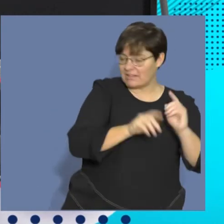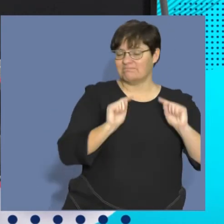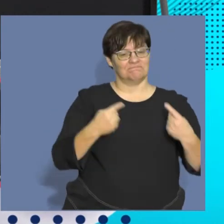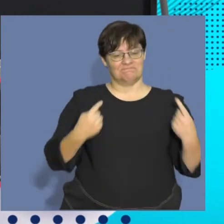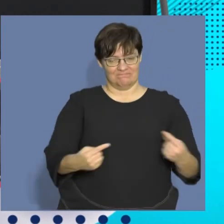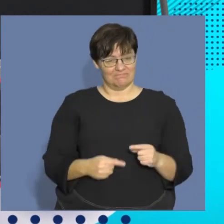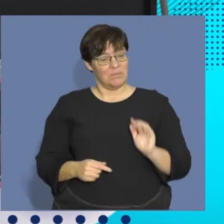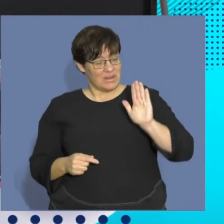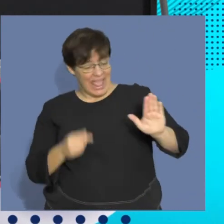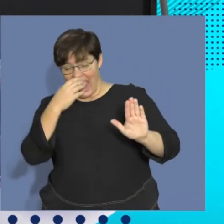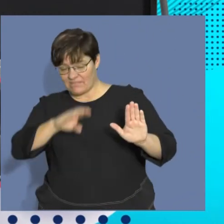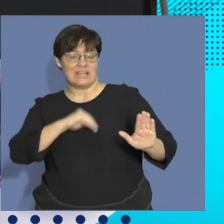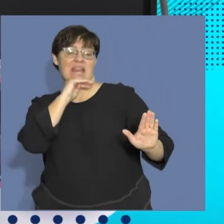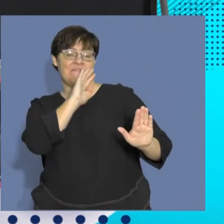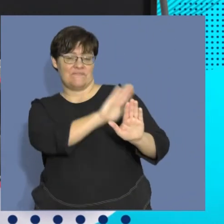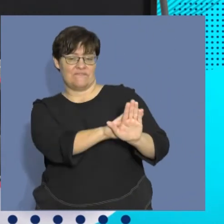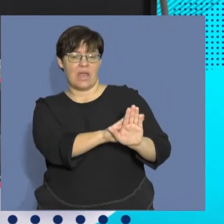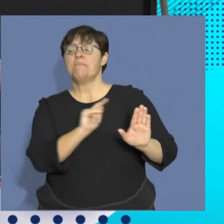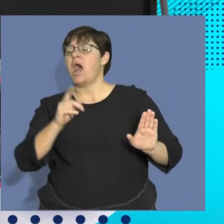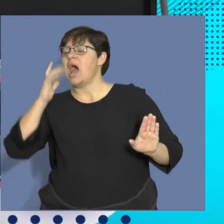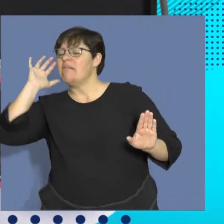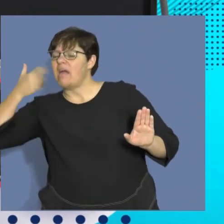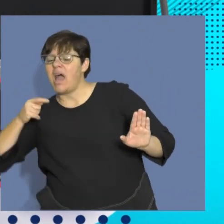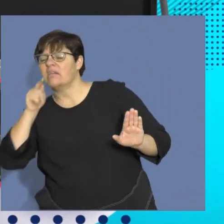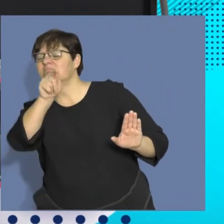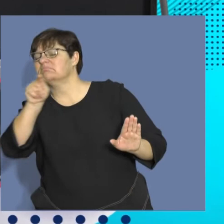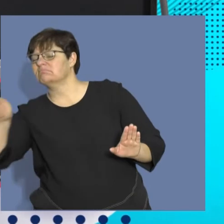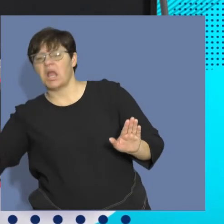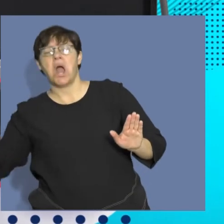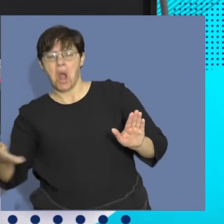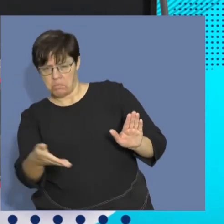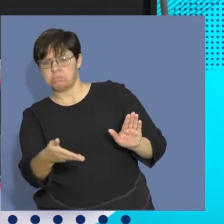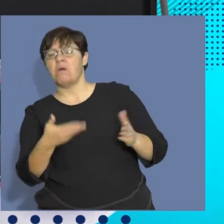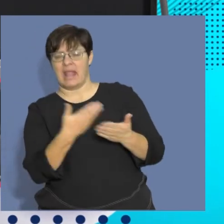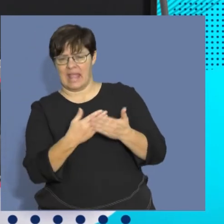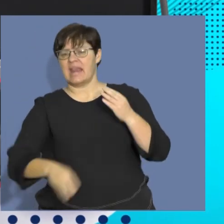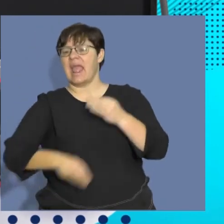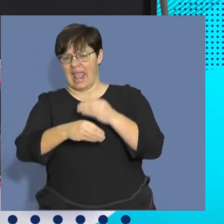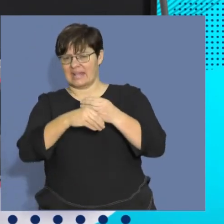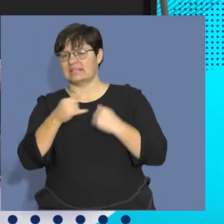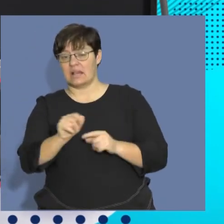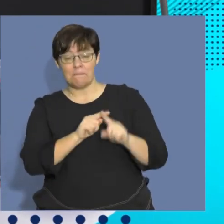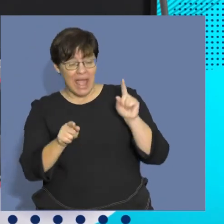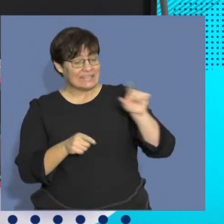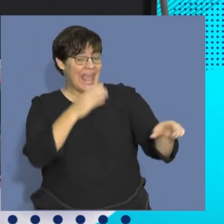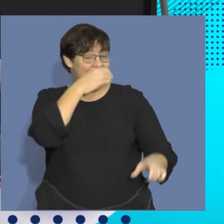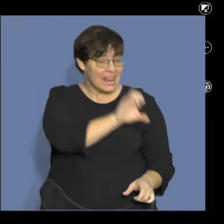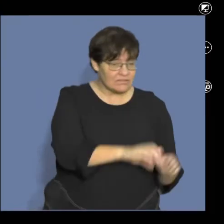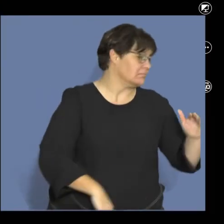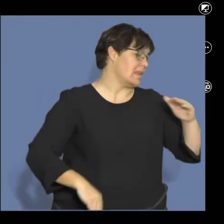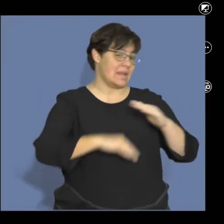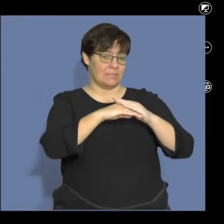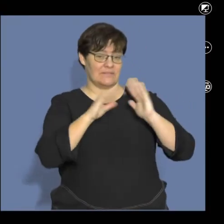the area, but as far as elephants are concerned, it's reached its carrying capacity. So